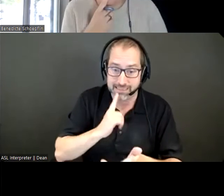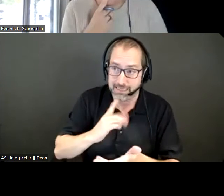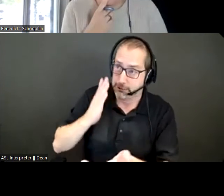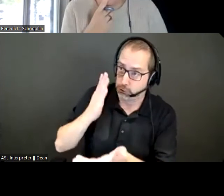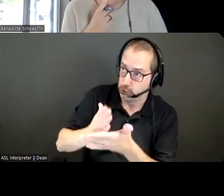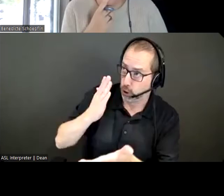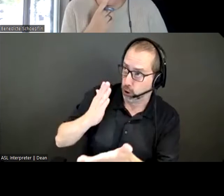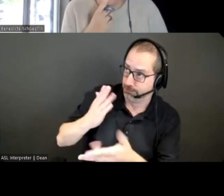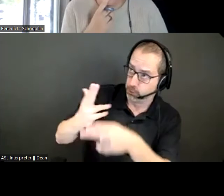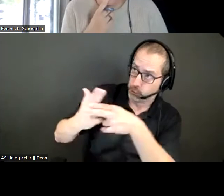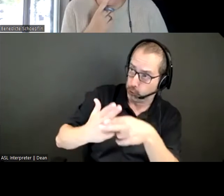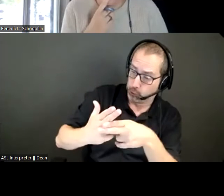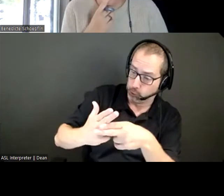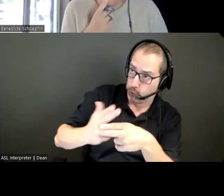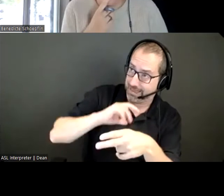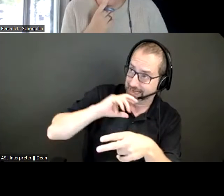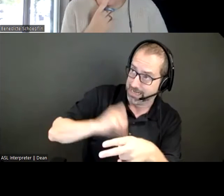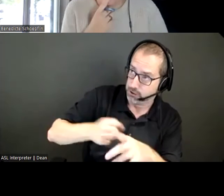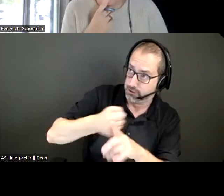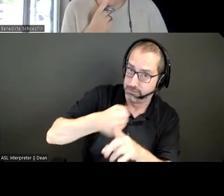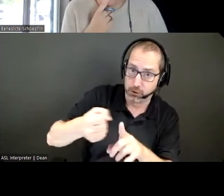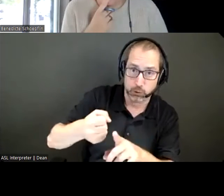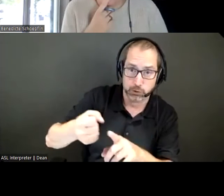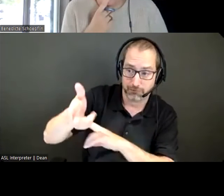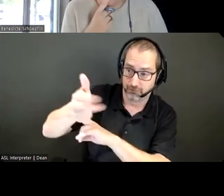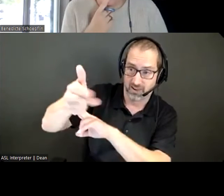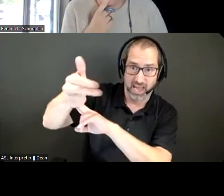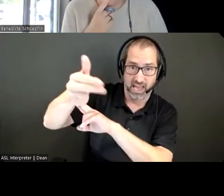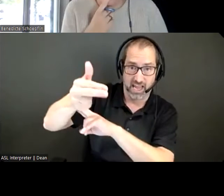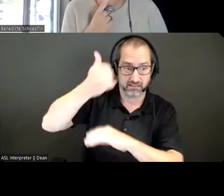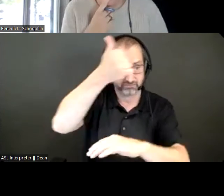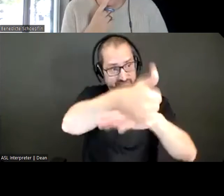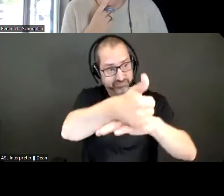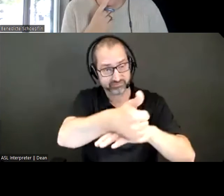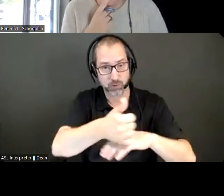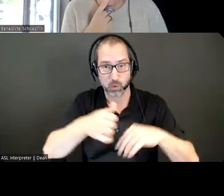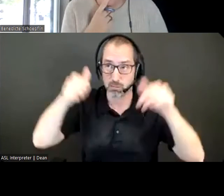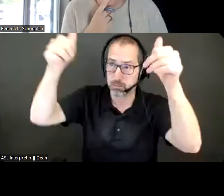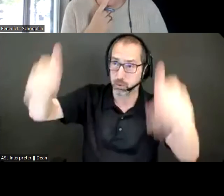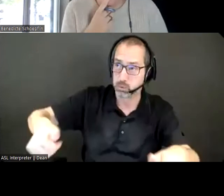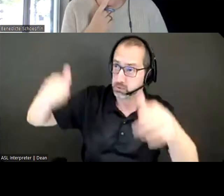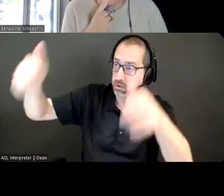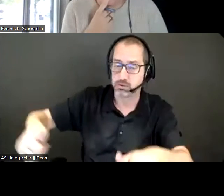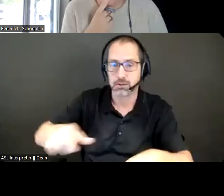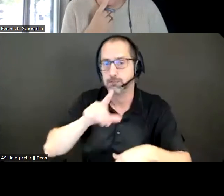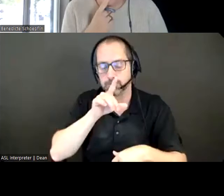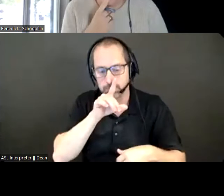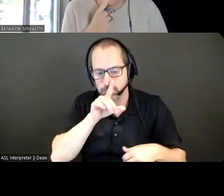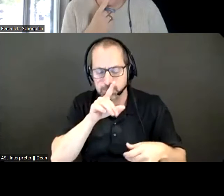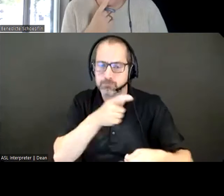don't hang another World Elder Abuse Awareness flag in our community. Hang a flag that says World